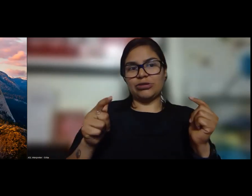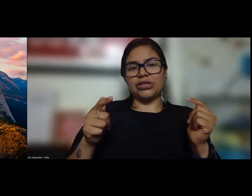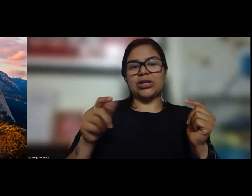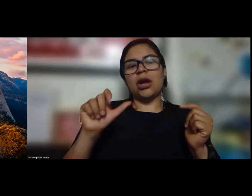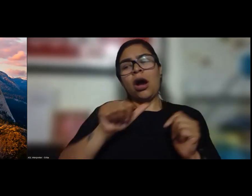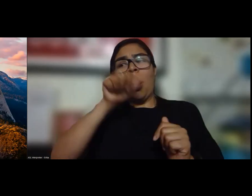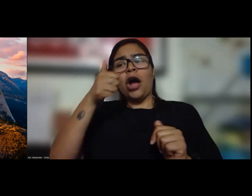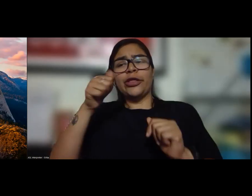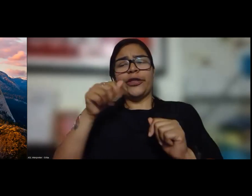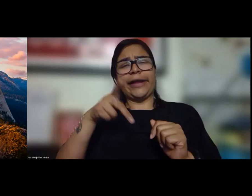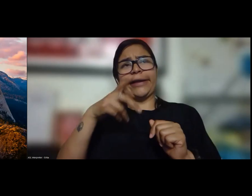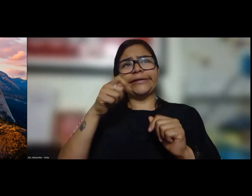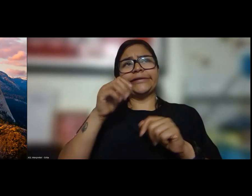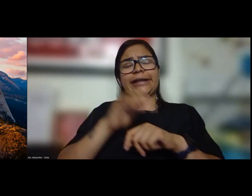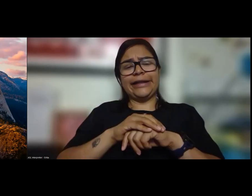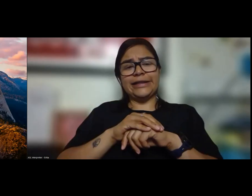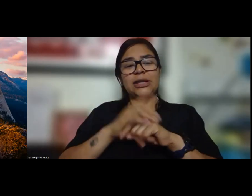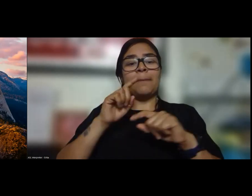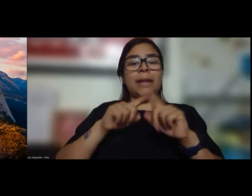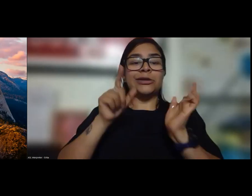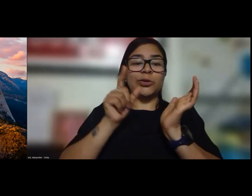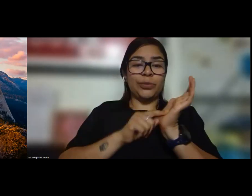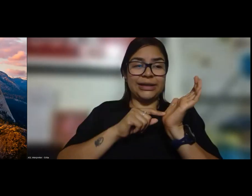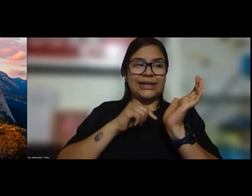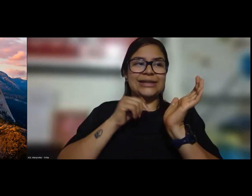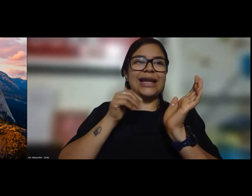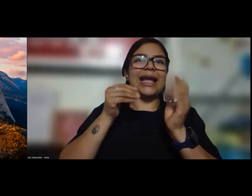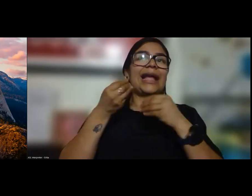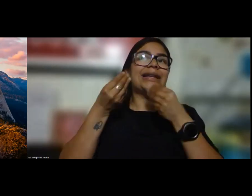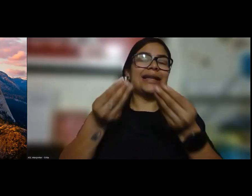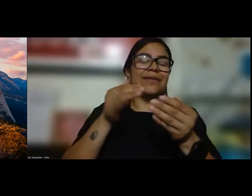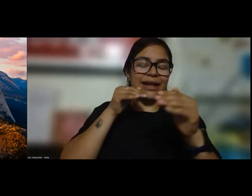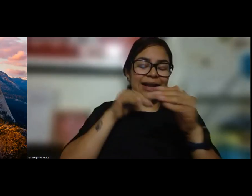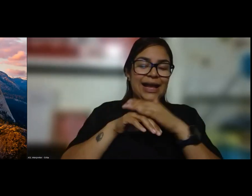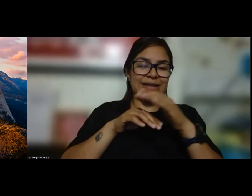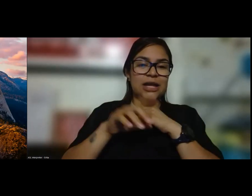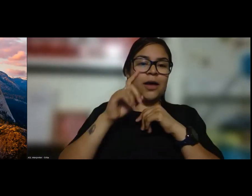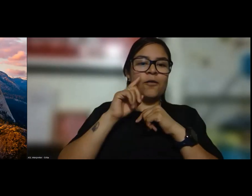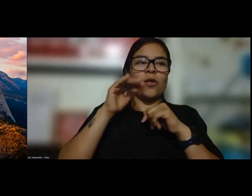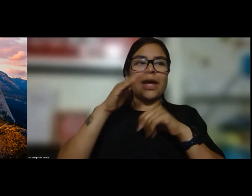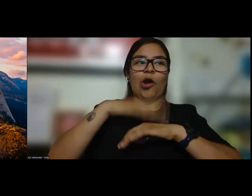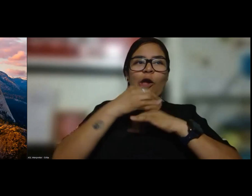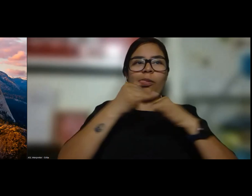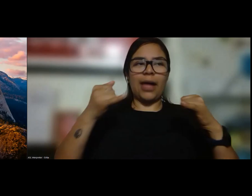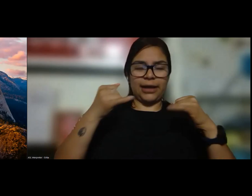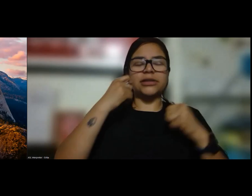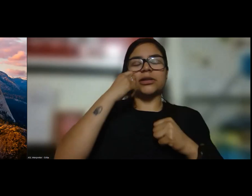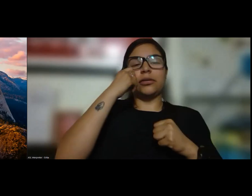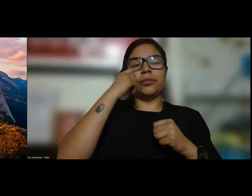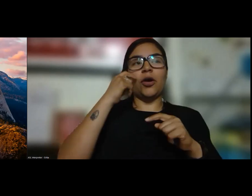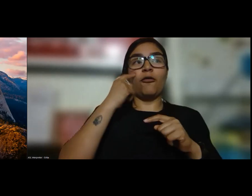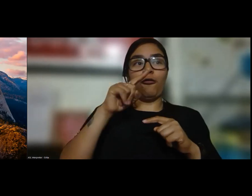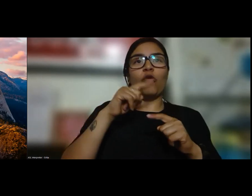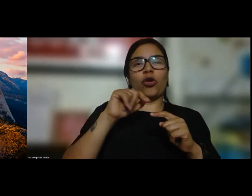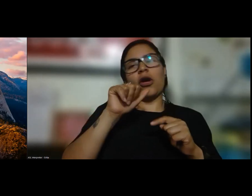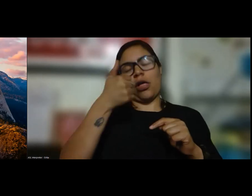than English we would be able to have printed, and then providing access to those virtual or online platform for